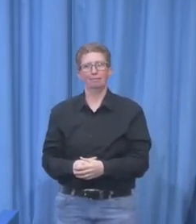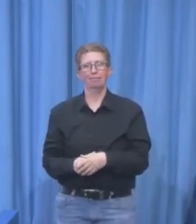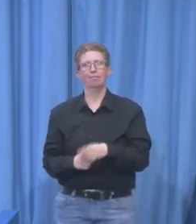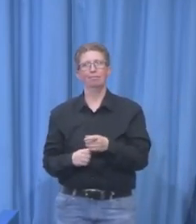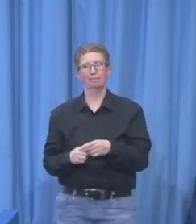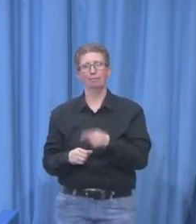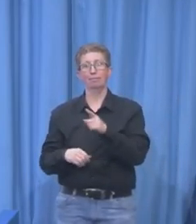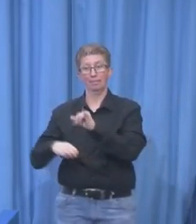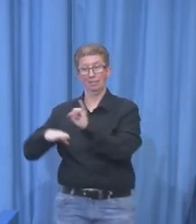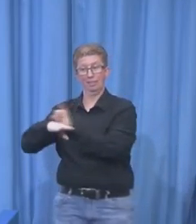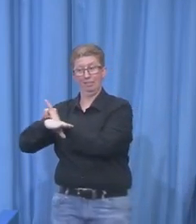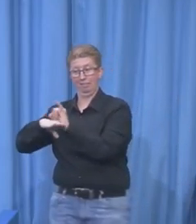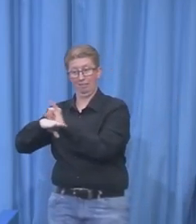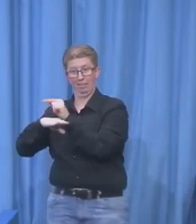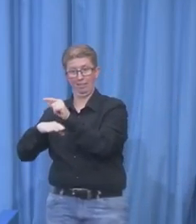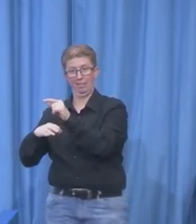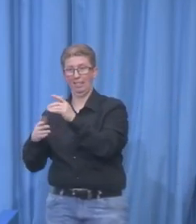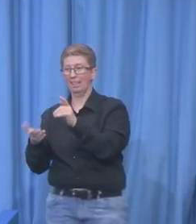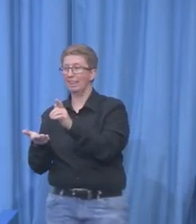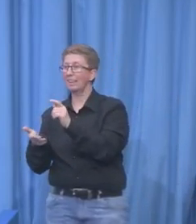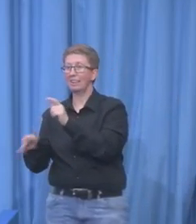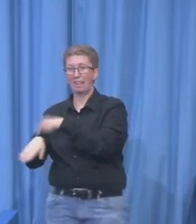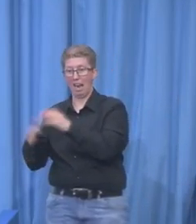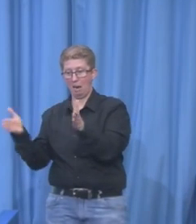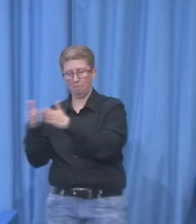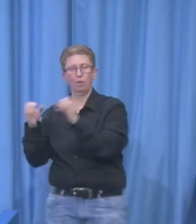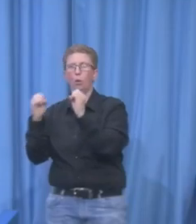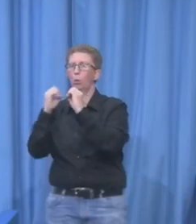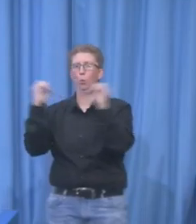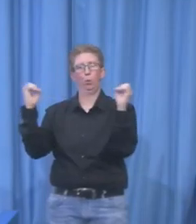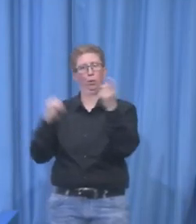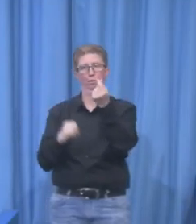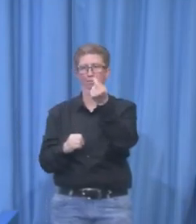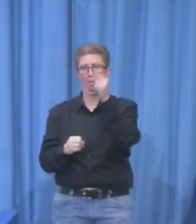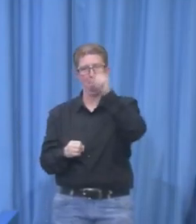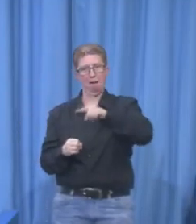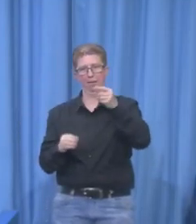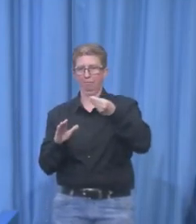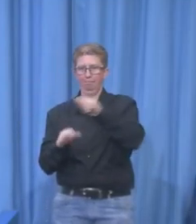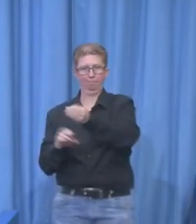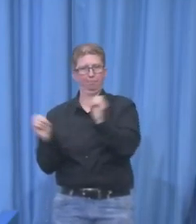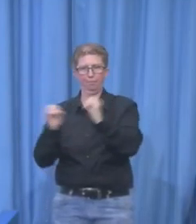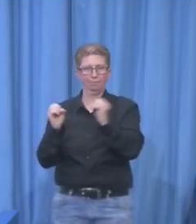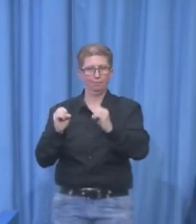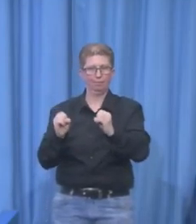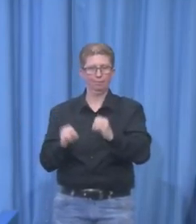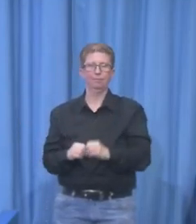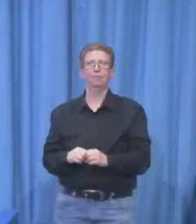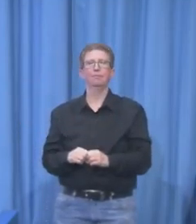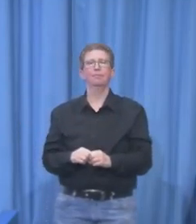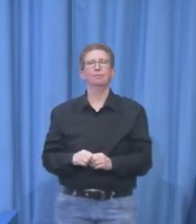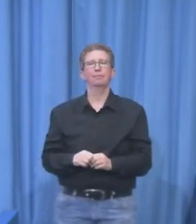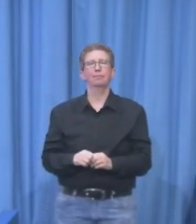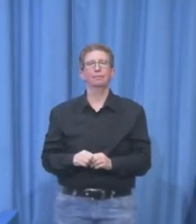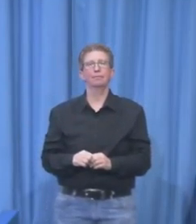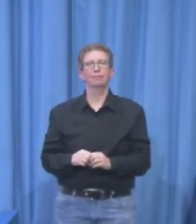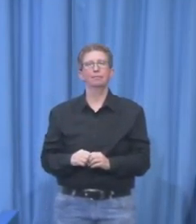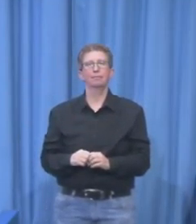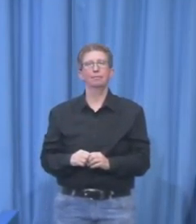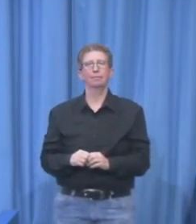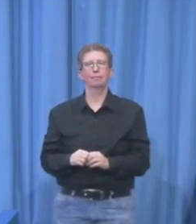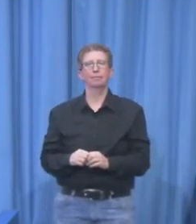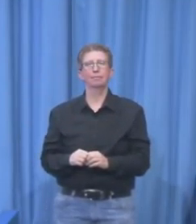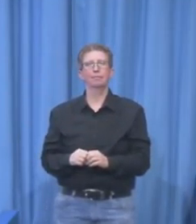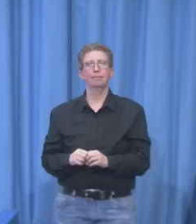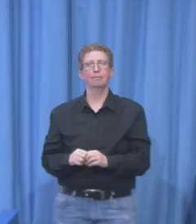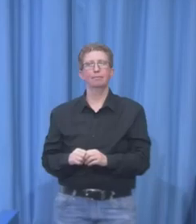in some instances. But people do get, through the Irish state, they get 18 to 24-year-olds,